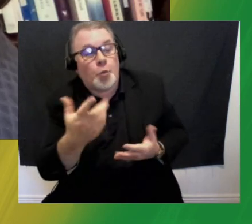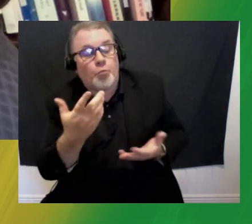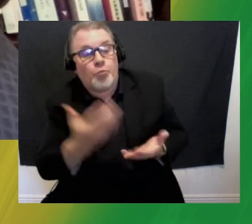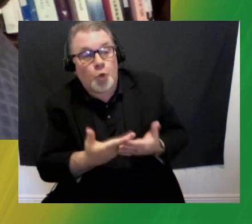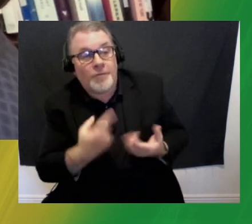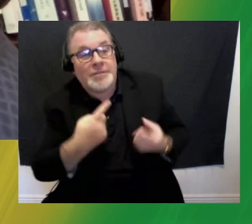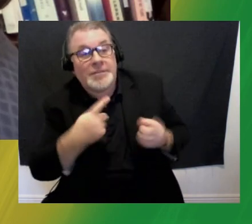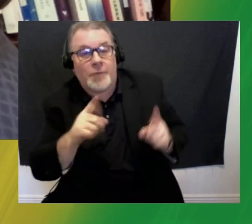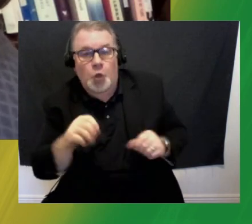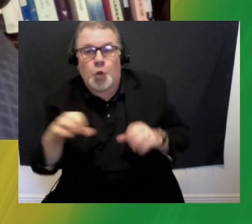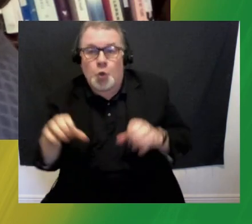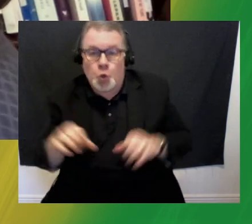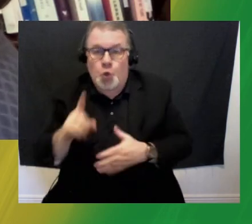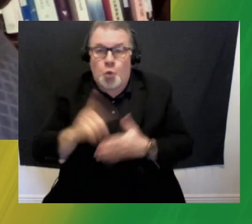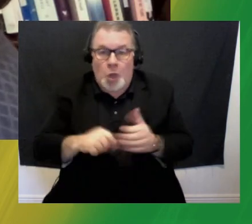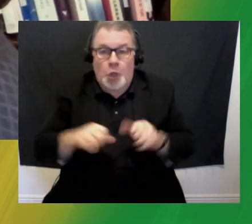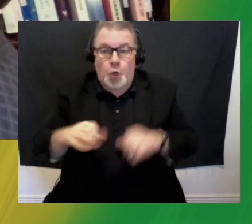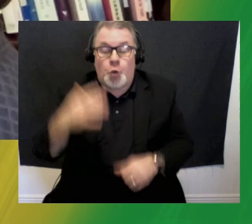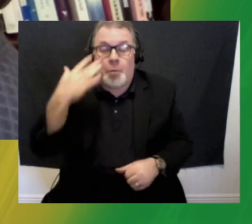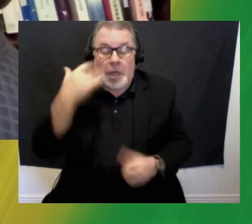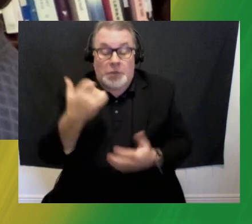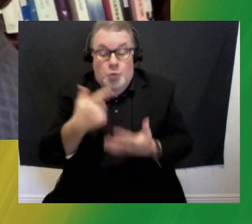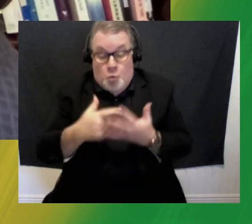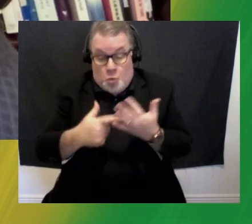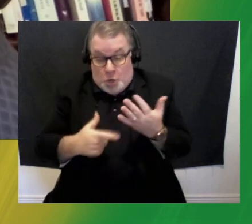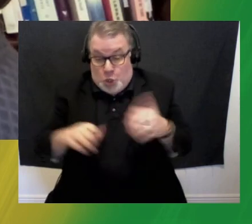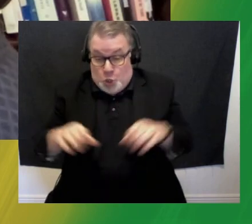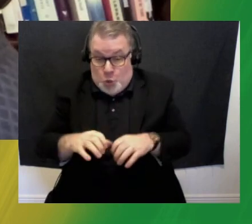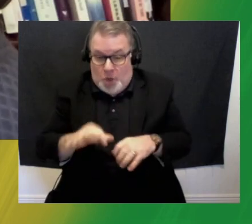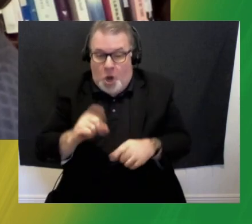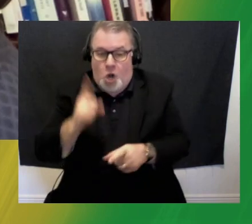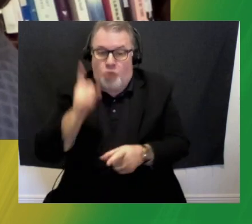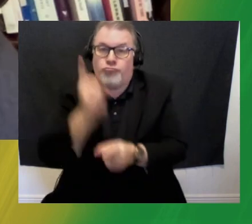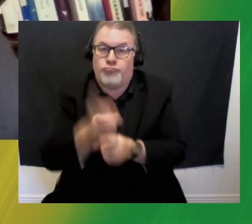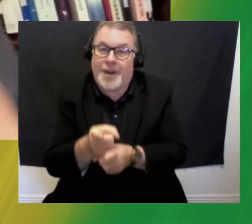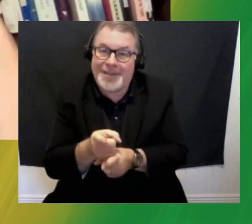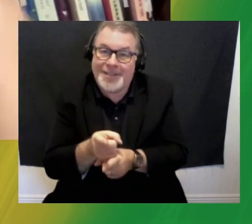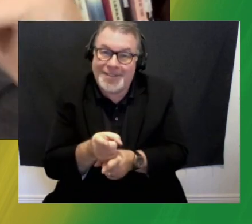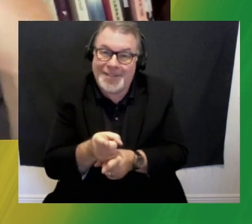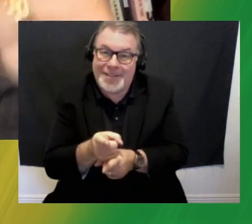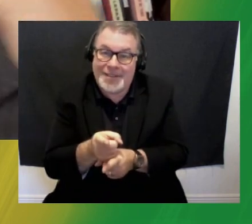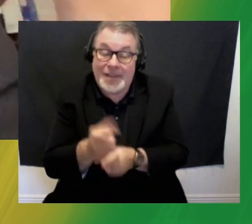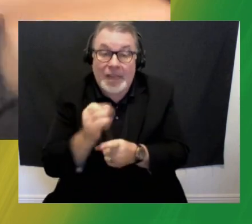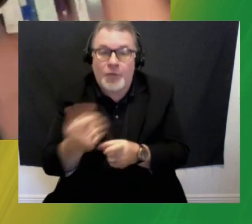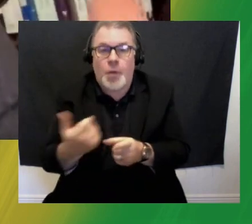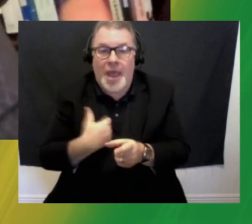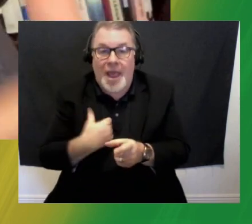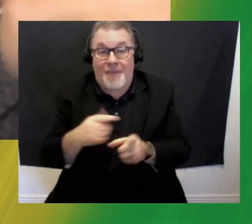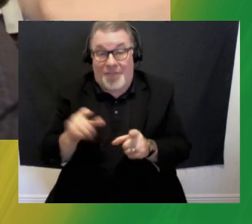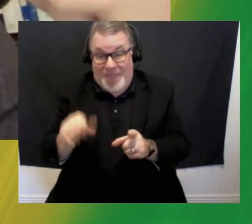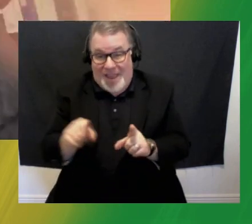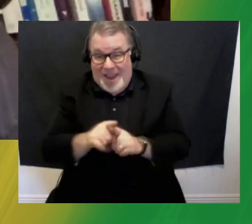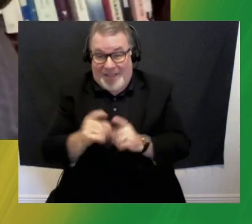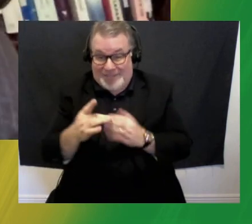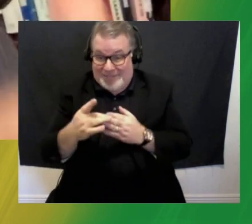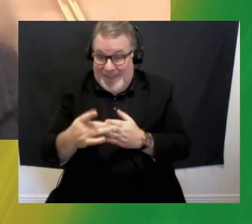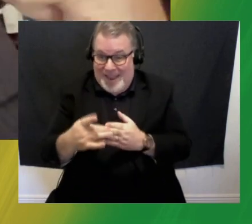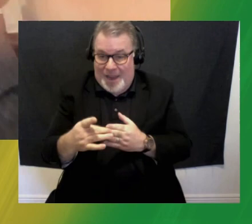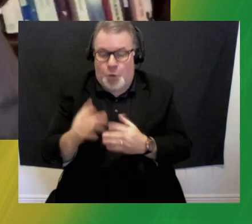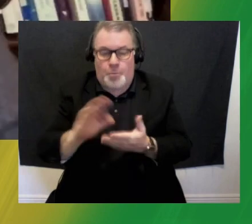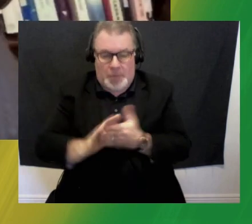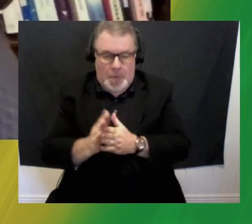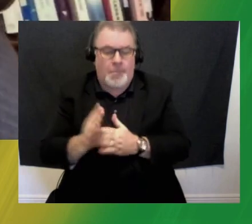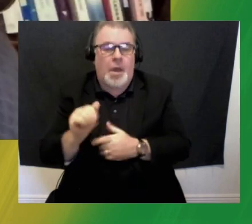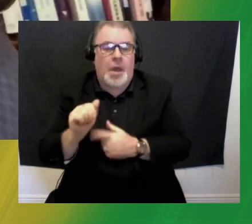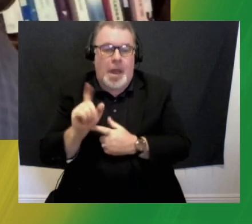You do the things you do because the things that you're doing are right. And if you have that as your guidepost, you can be an ally, you